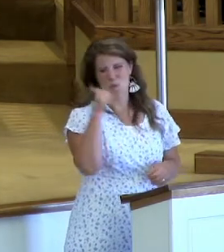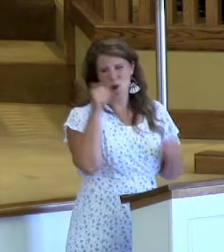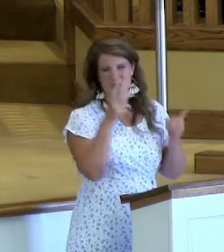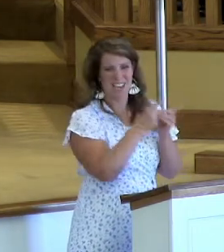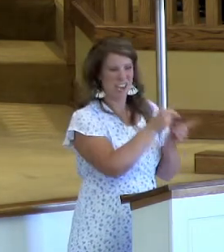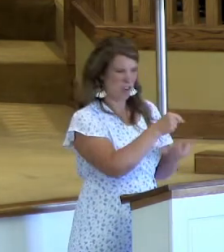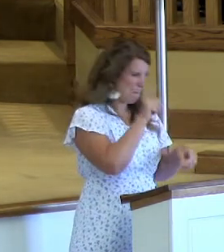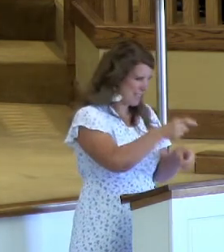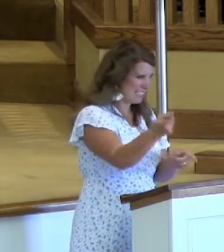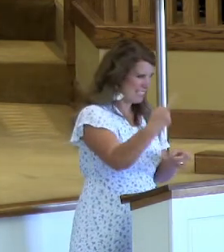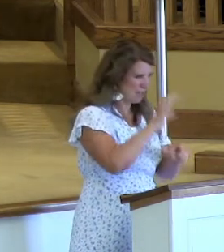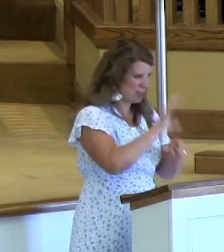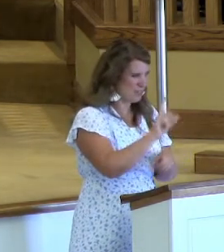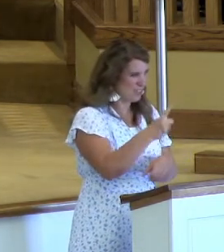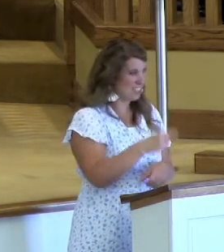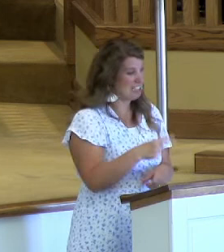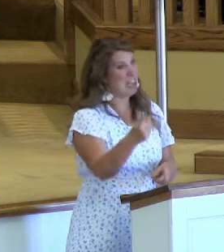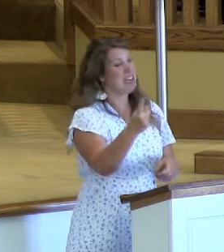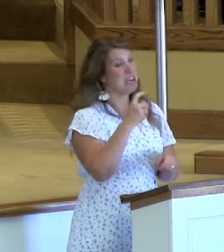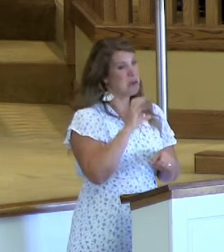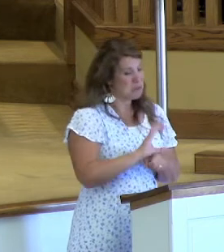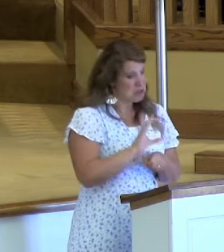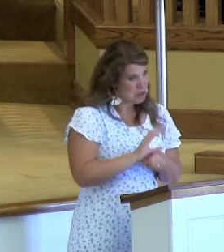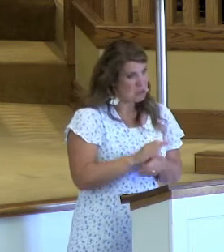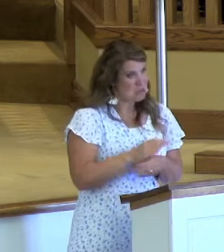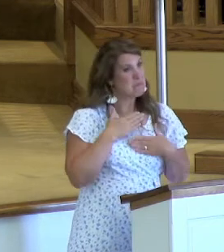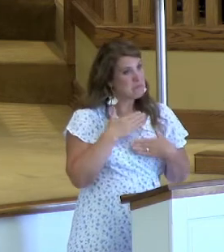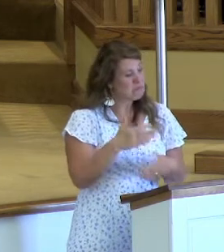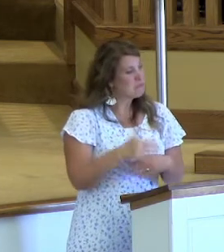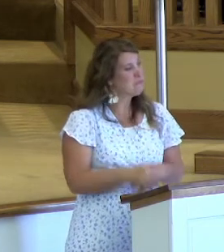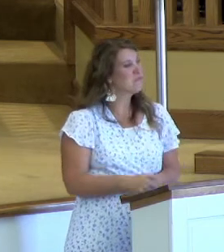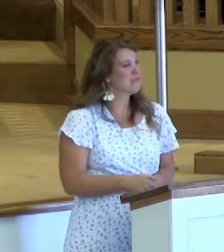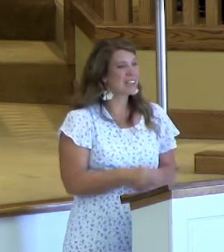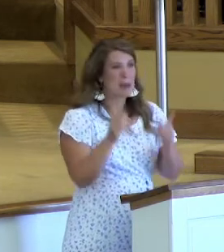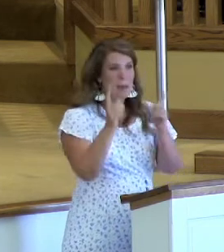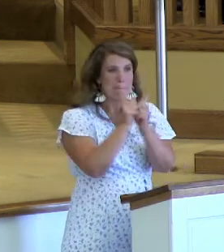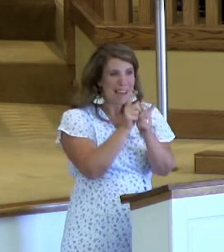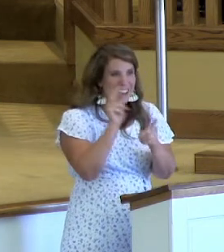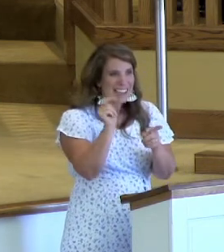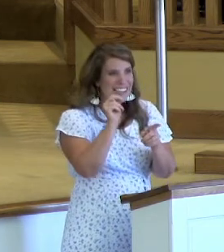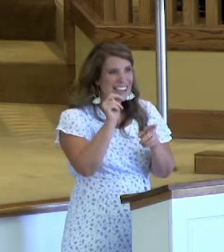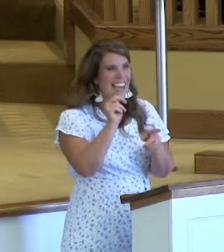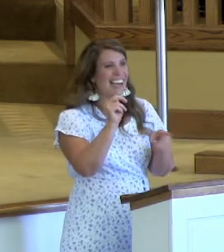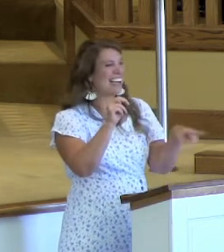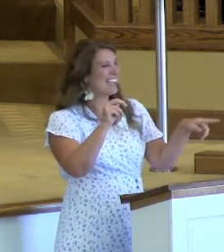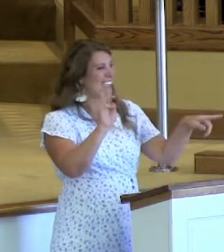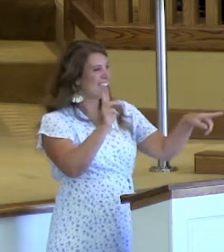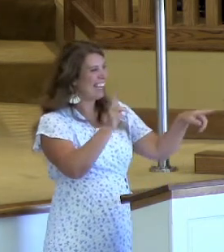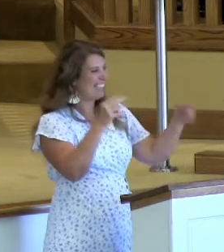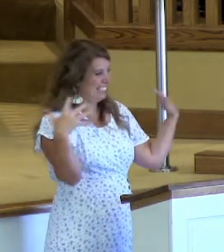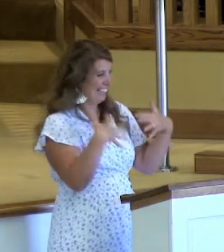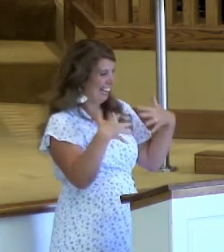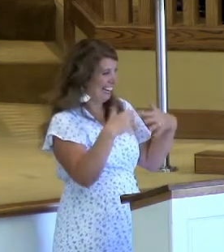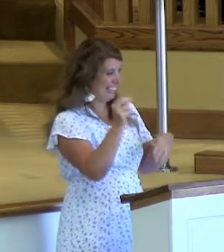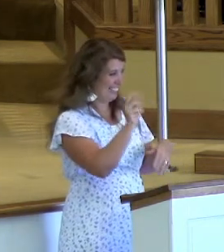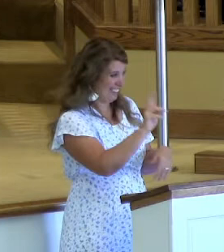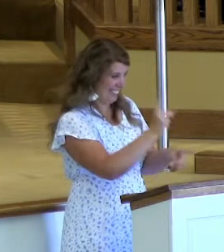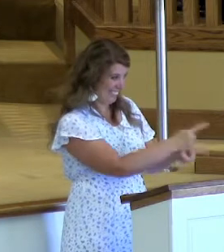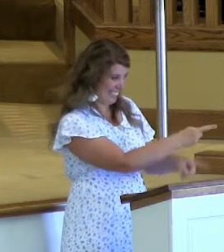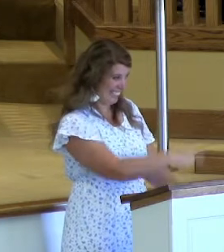you come to church. And he came to church and met me and Brother Nick. And he got scared of me and Brother Nick, right, Sean?